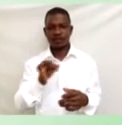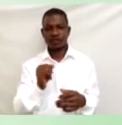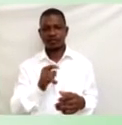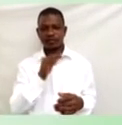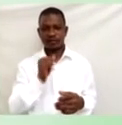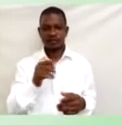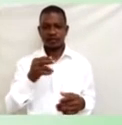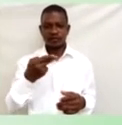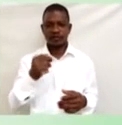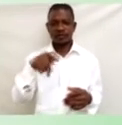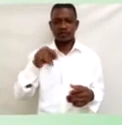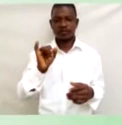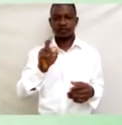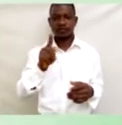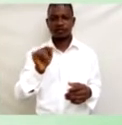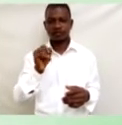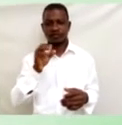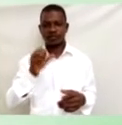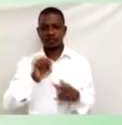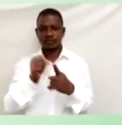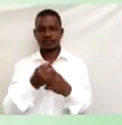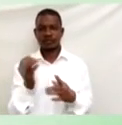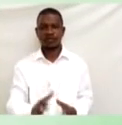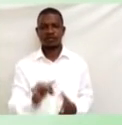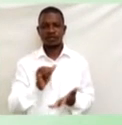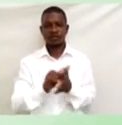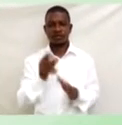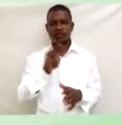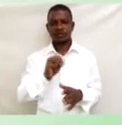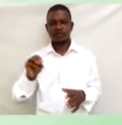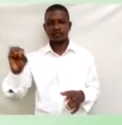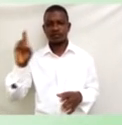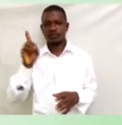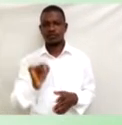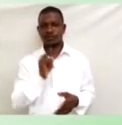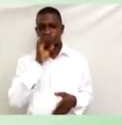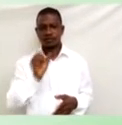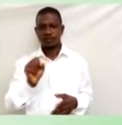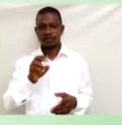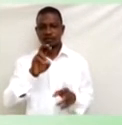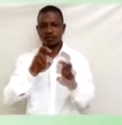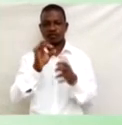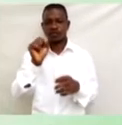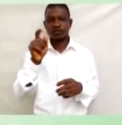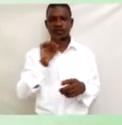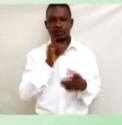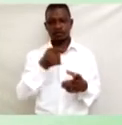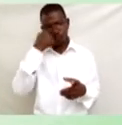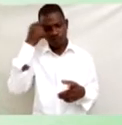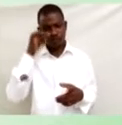we are not yet certain will happen. Example, the